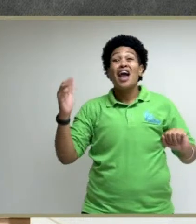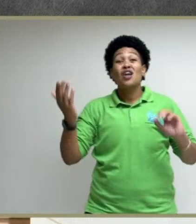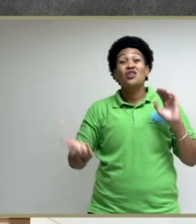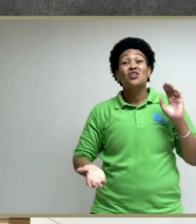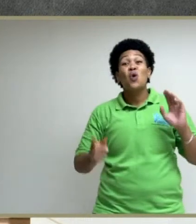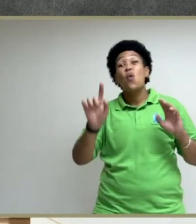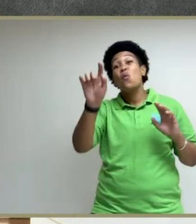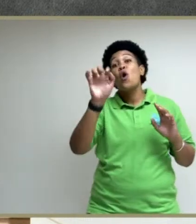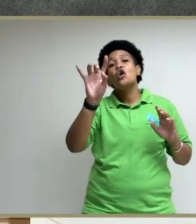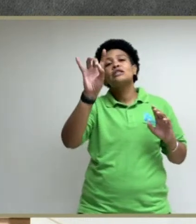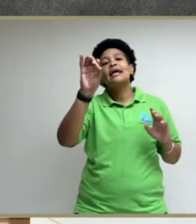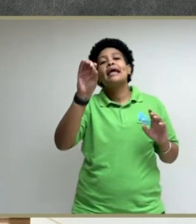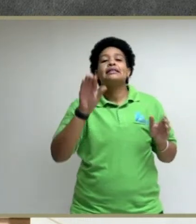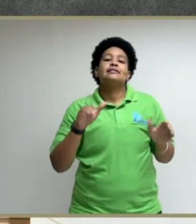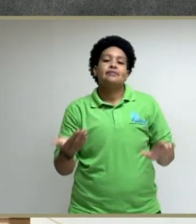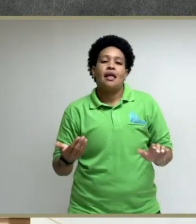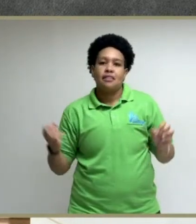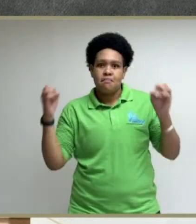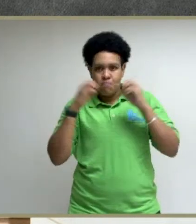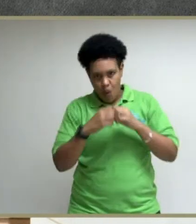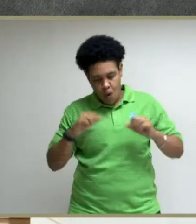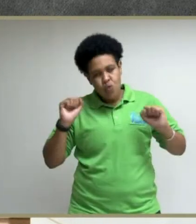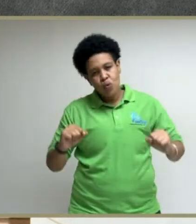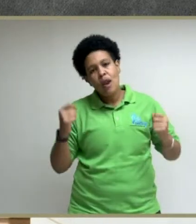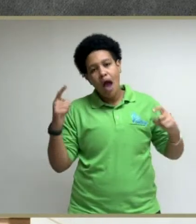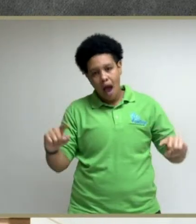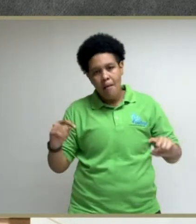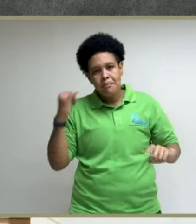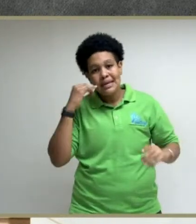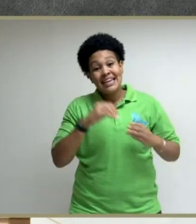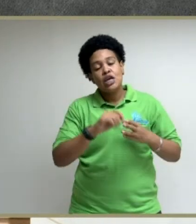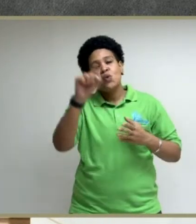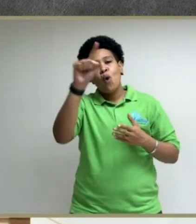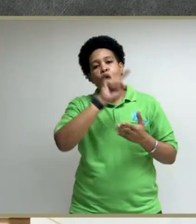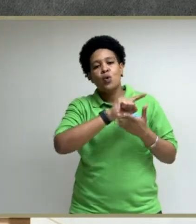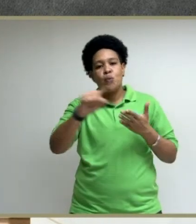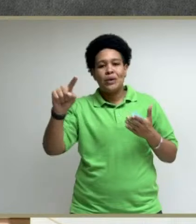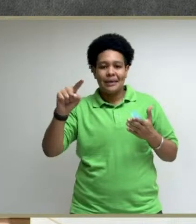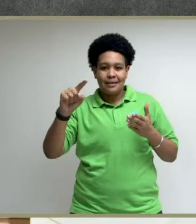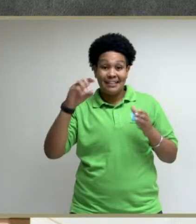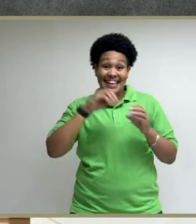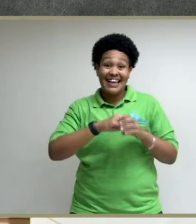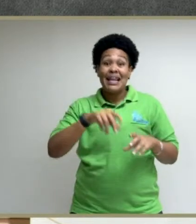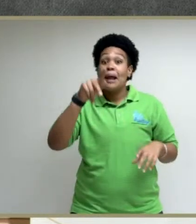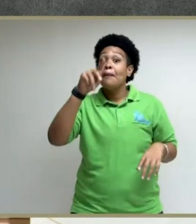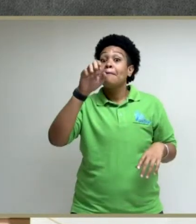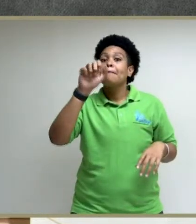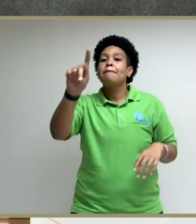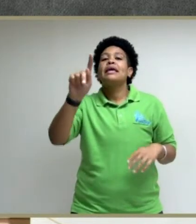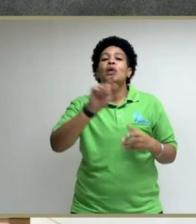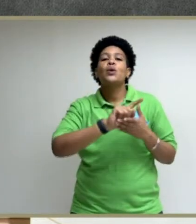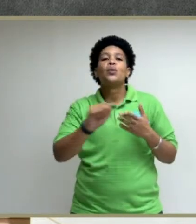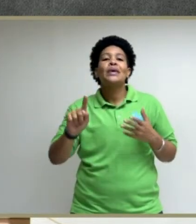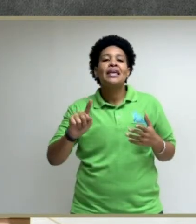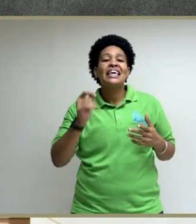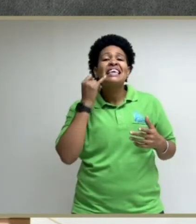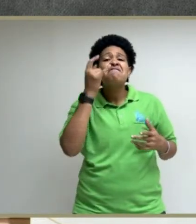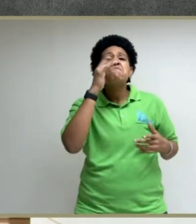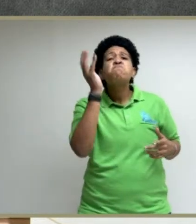180 deaths that could occur in a week, in a peak week, where we